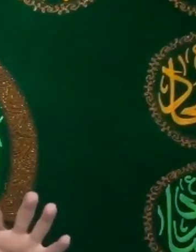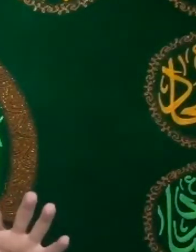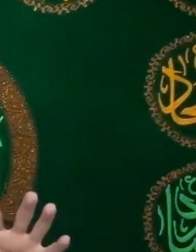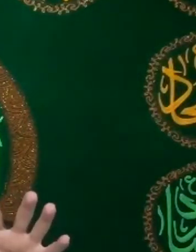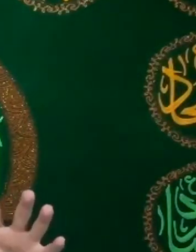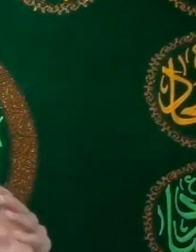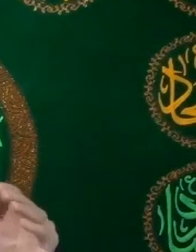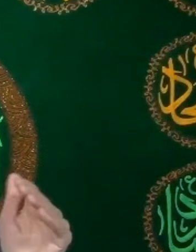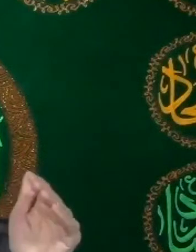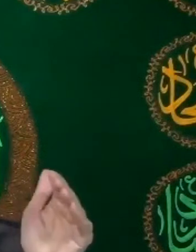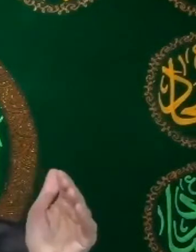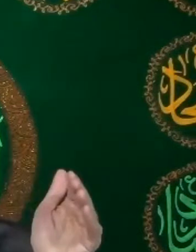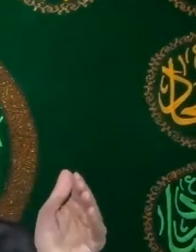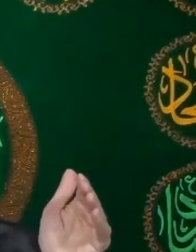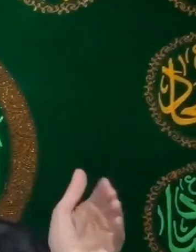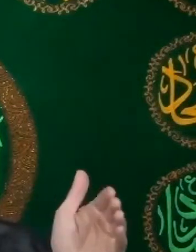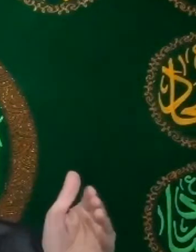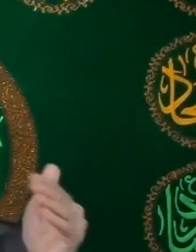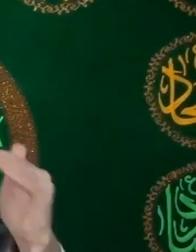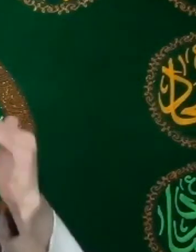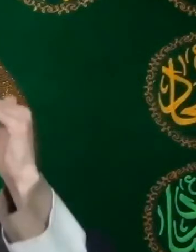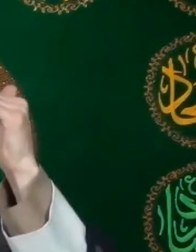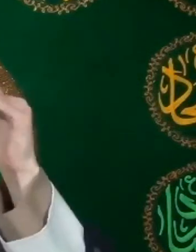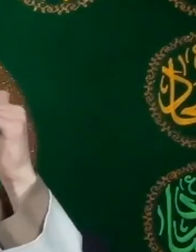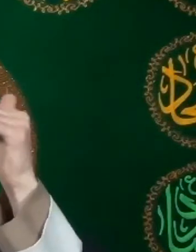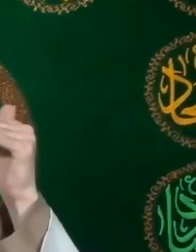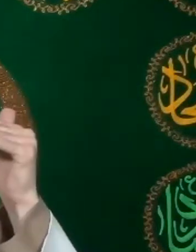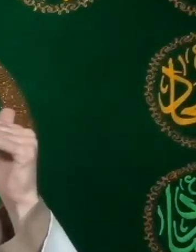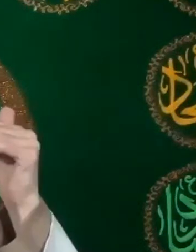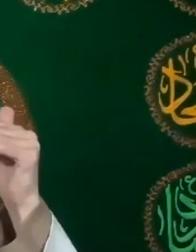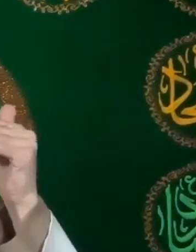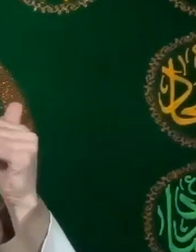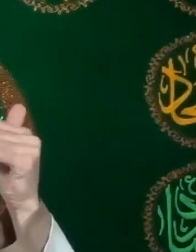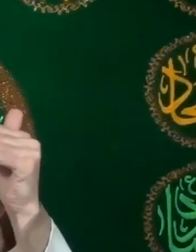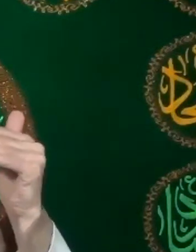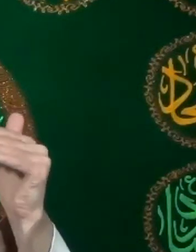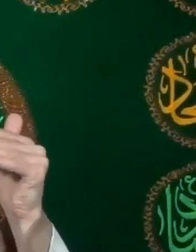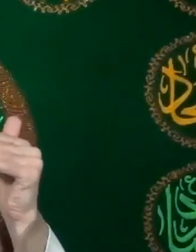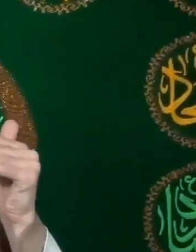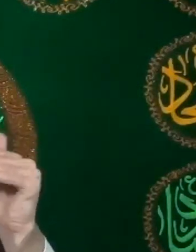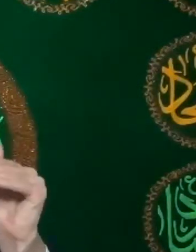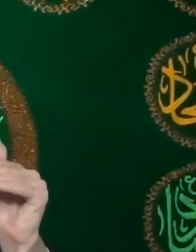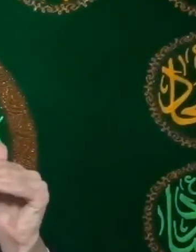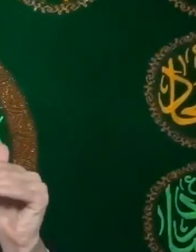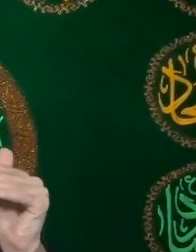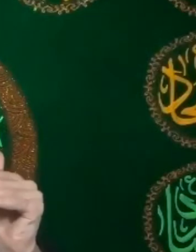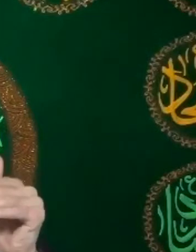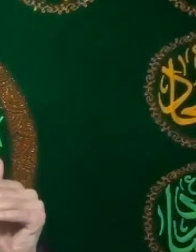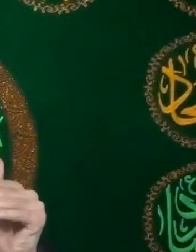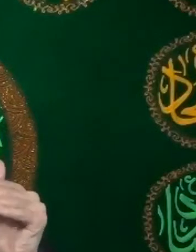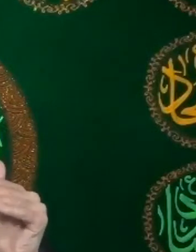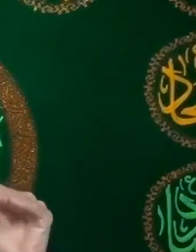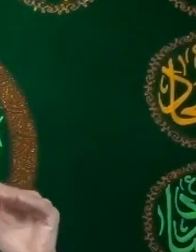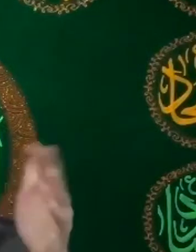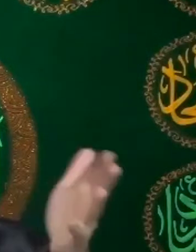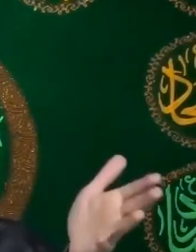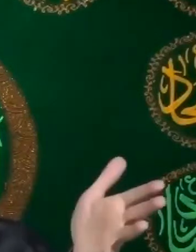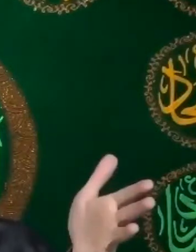status and their needs, if they are more in need, reduce that 1/3 to 1/4 or 1/5 or